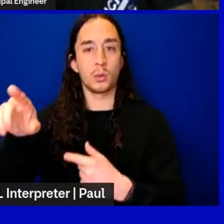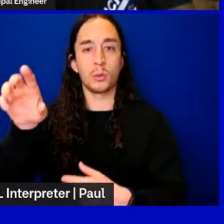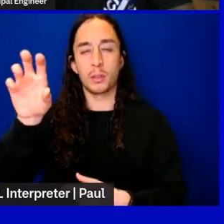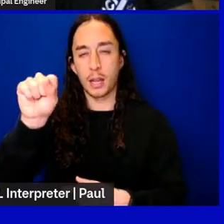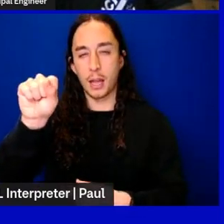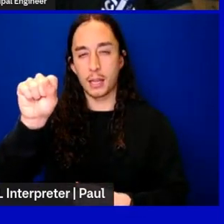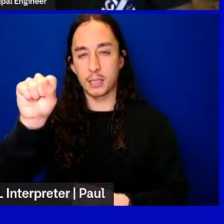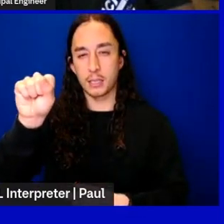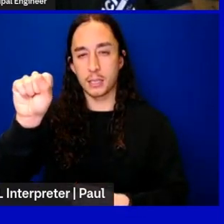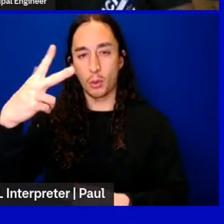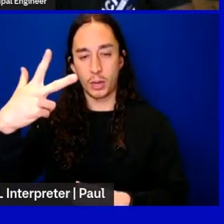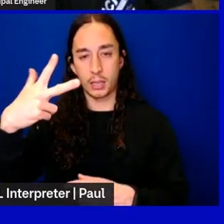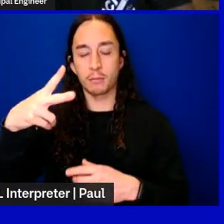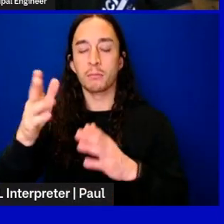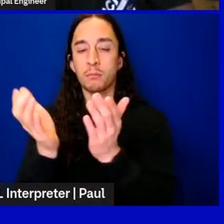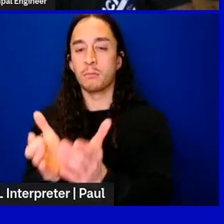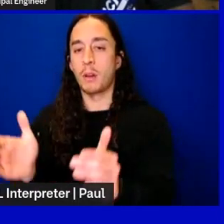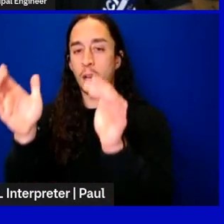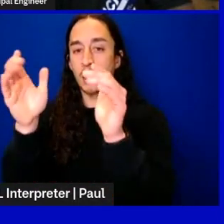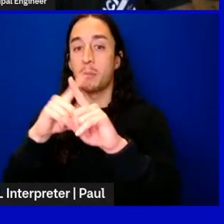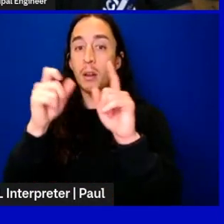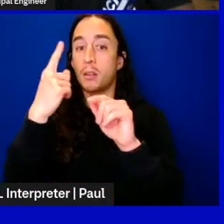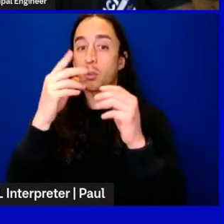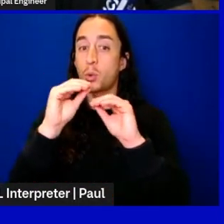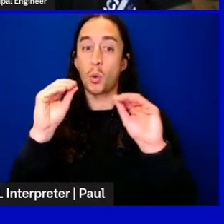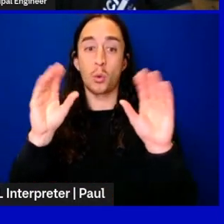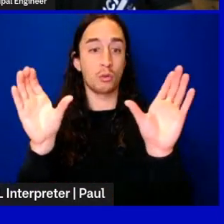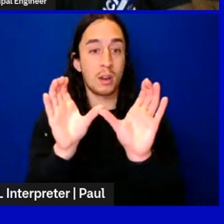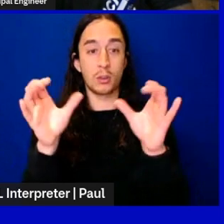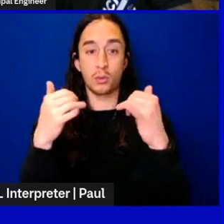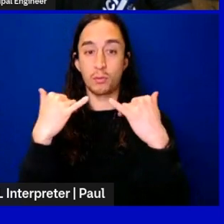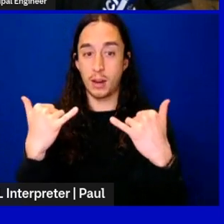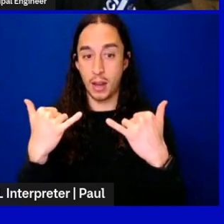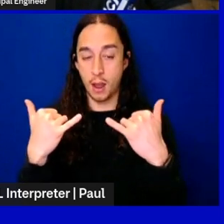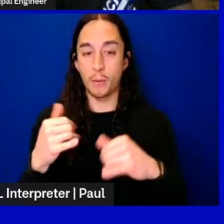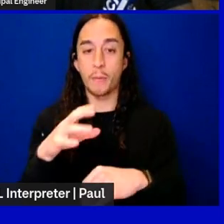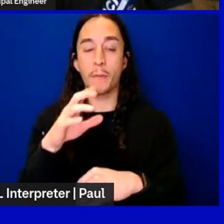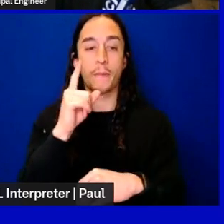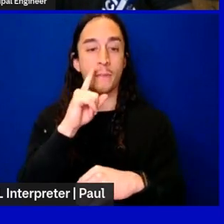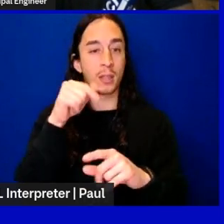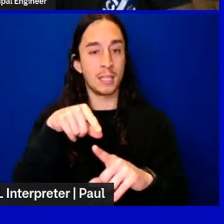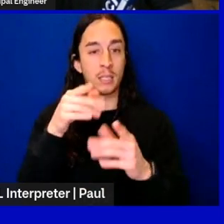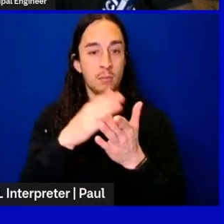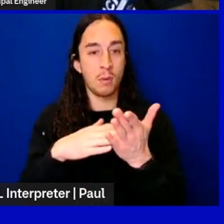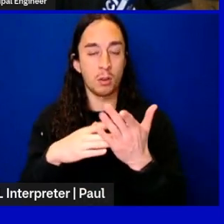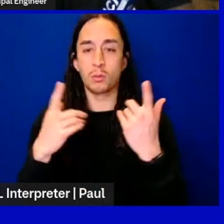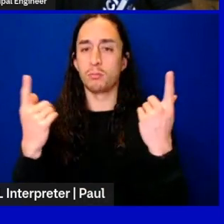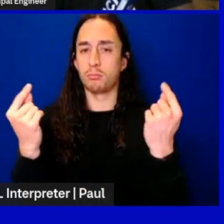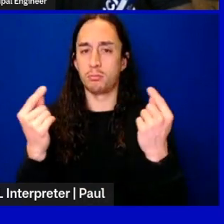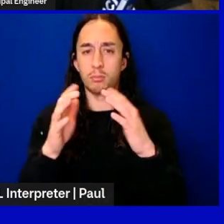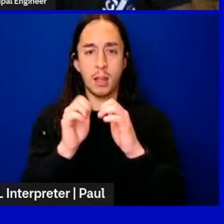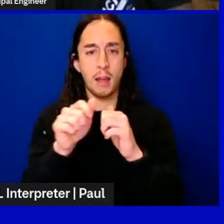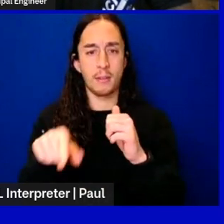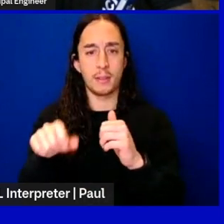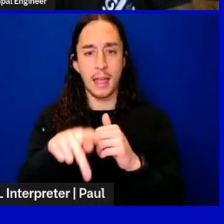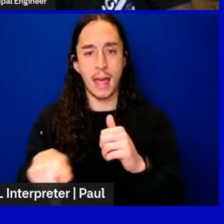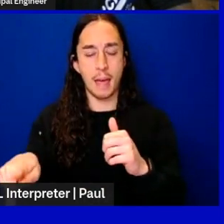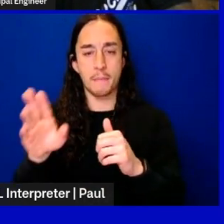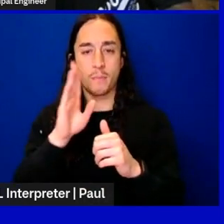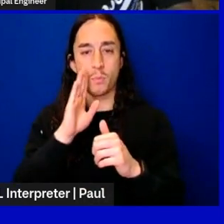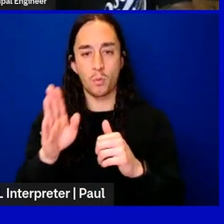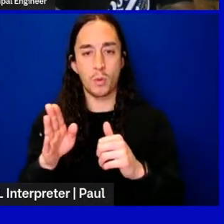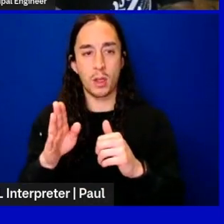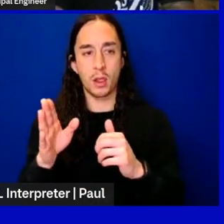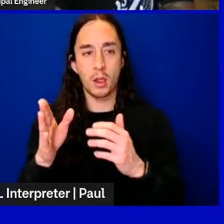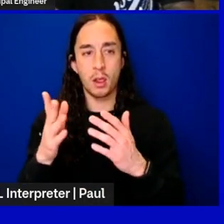Now, there is no credential currently with this AWS to this pod. So how this application is going to make